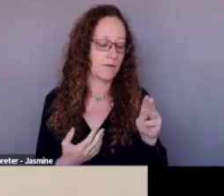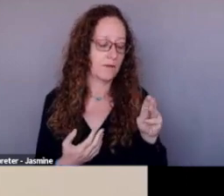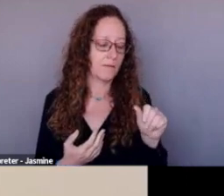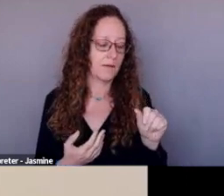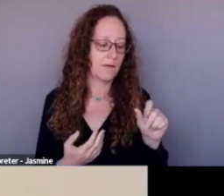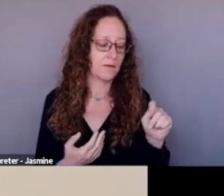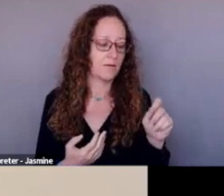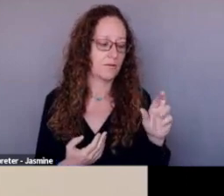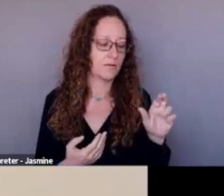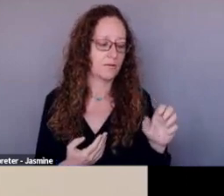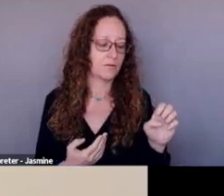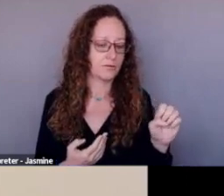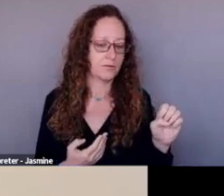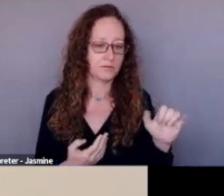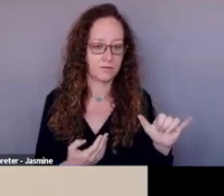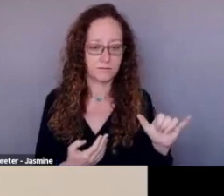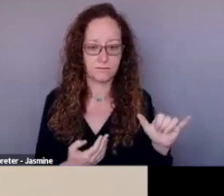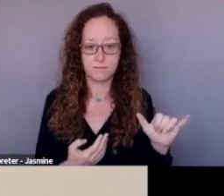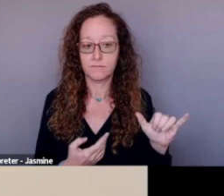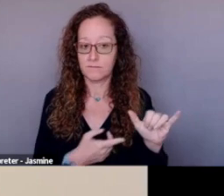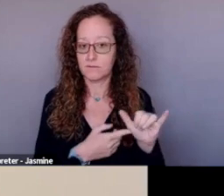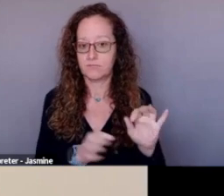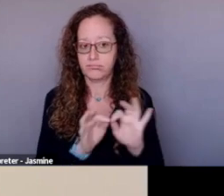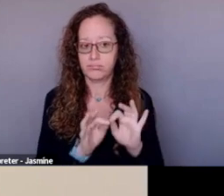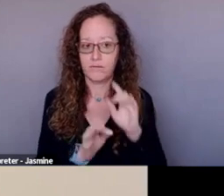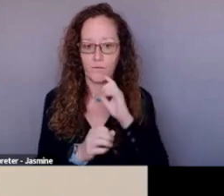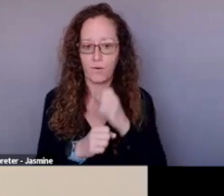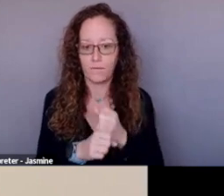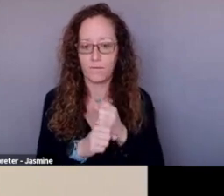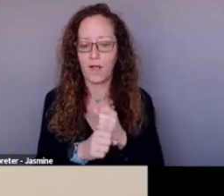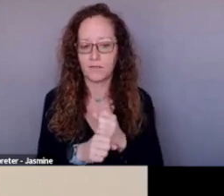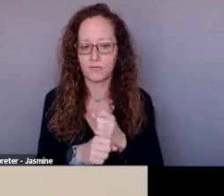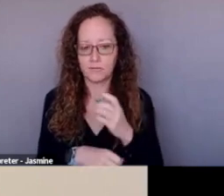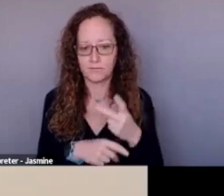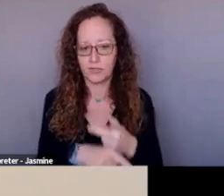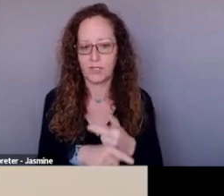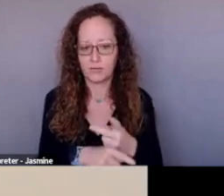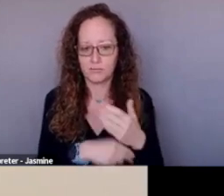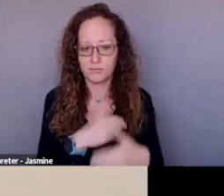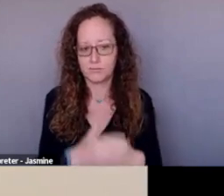vital for the production process. B, it's a wonderful thing for